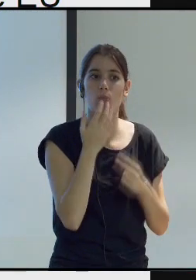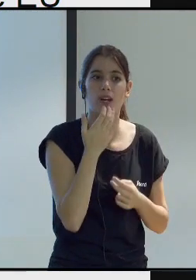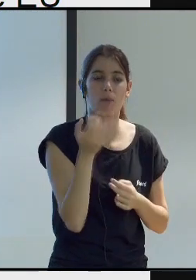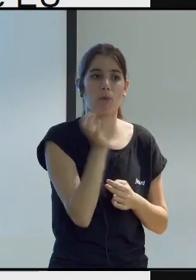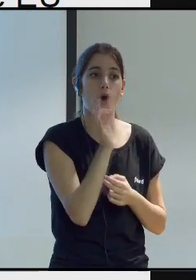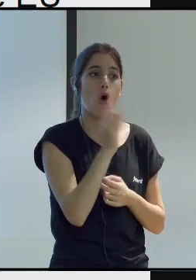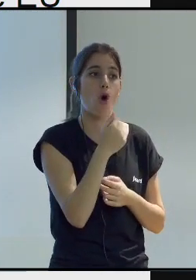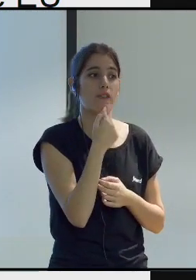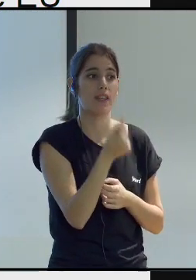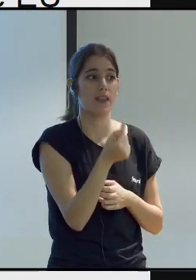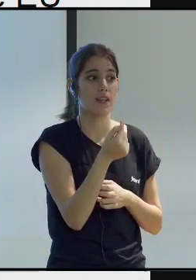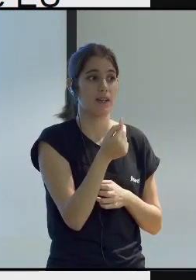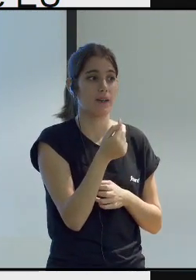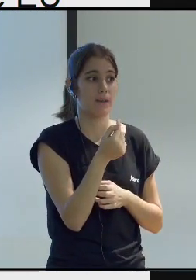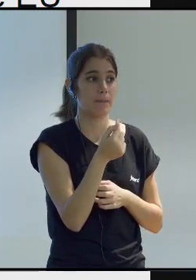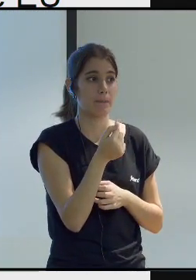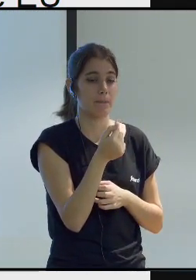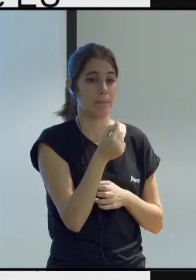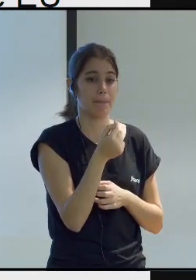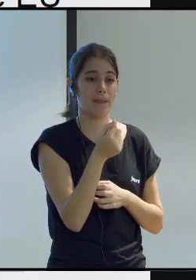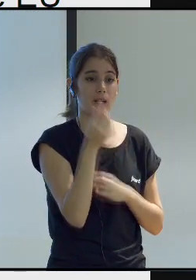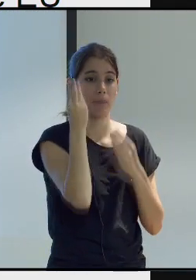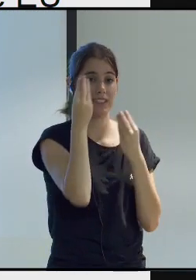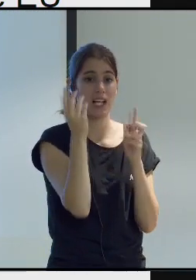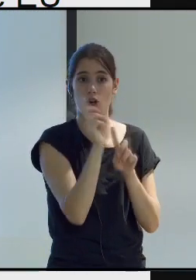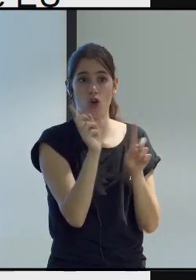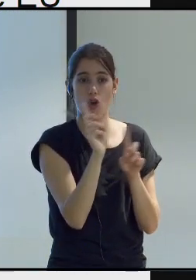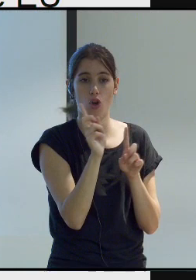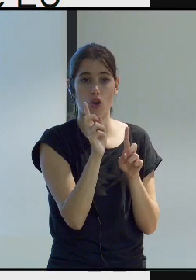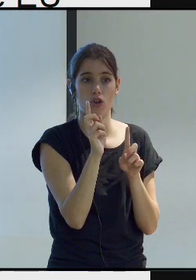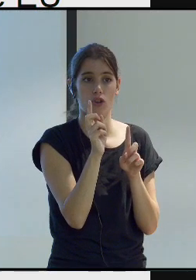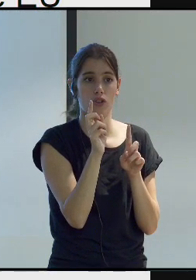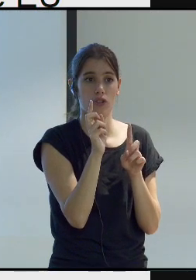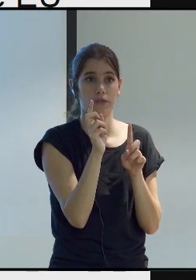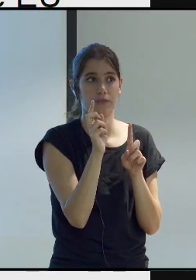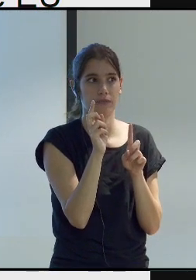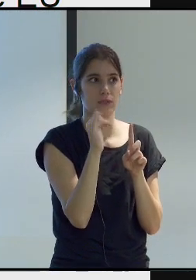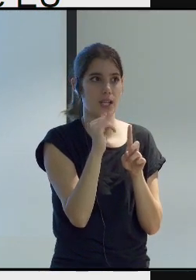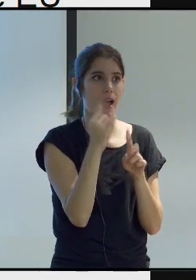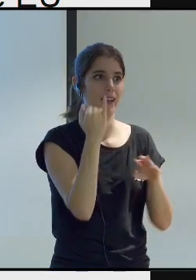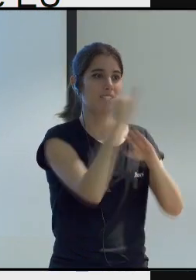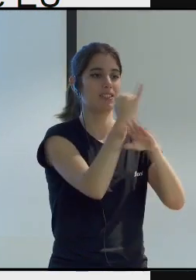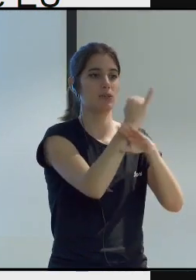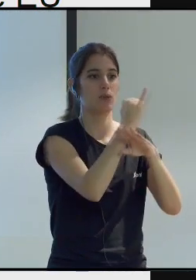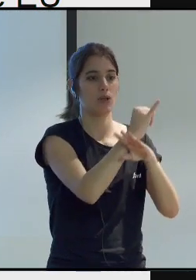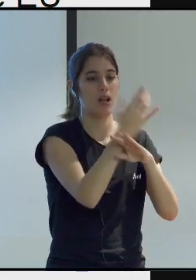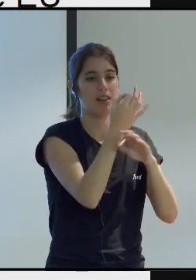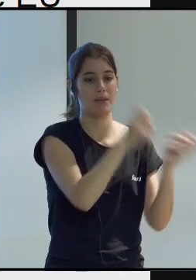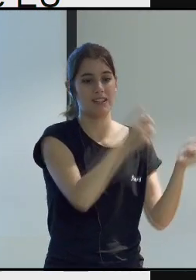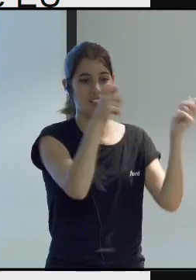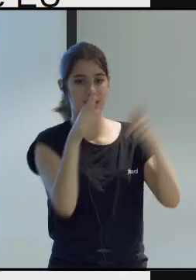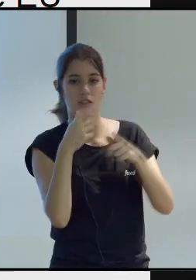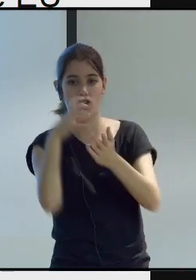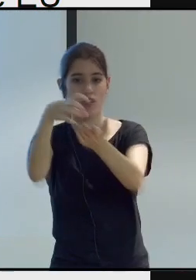general comment, who said no input anymore in the institution. We should do a transition from